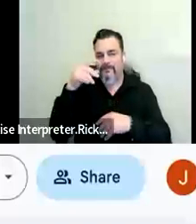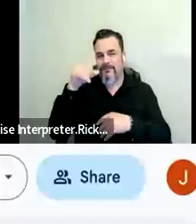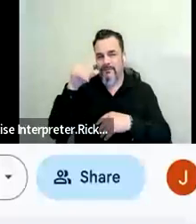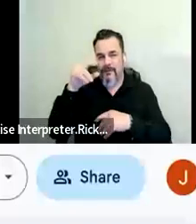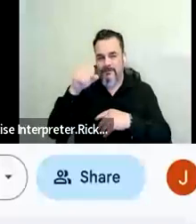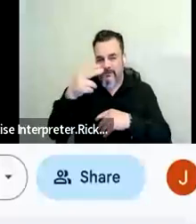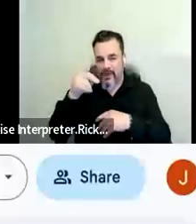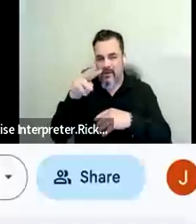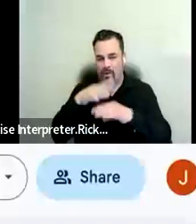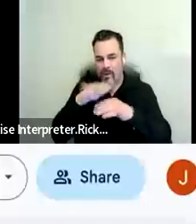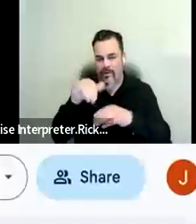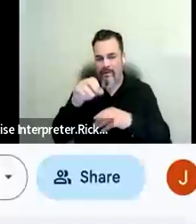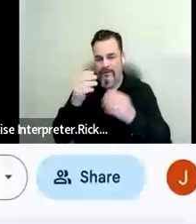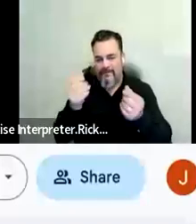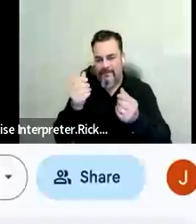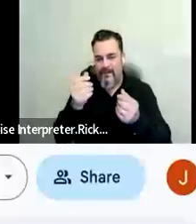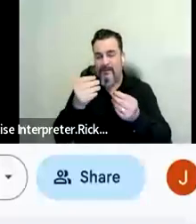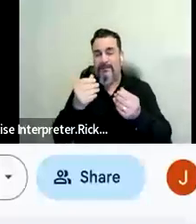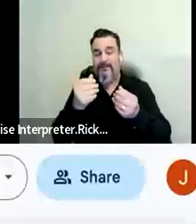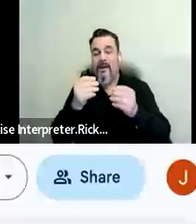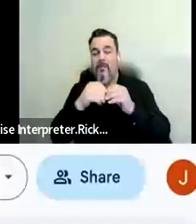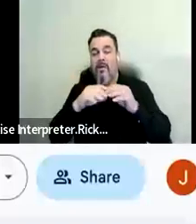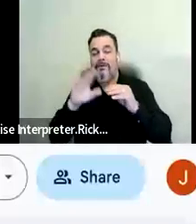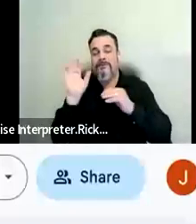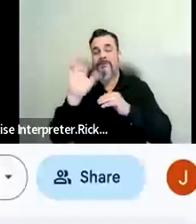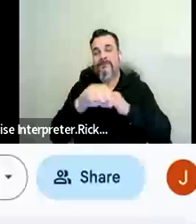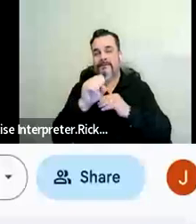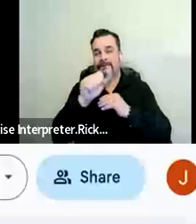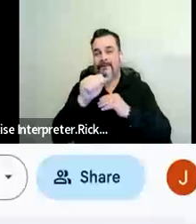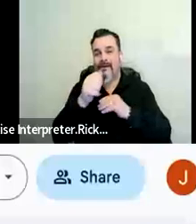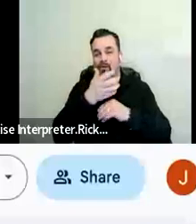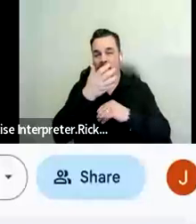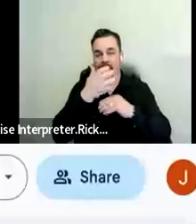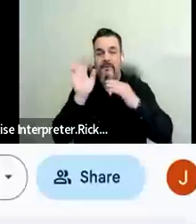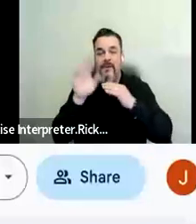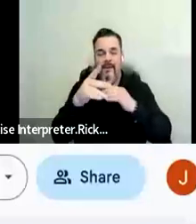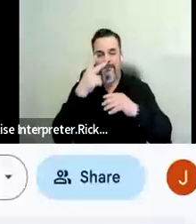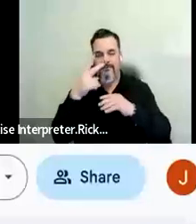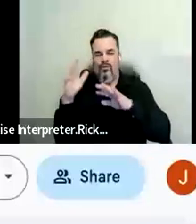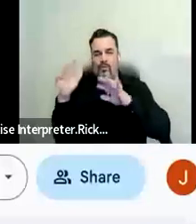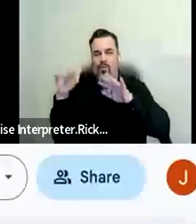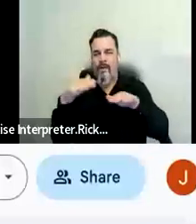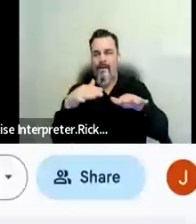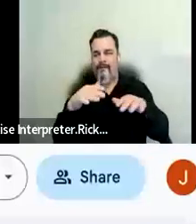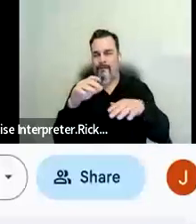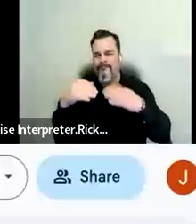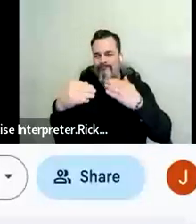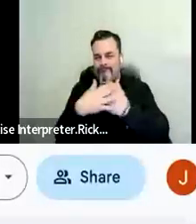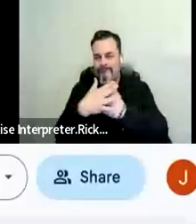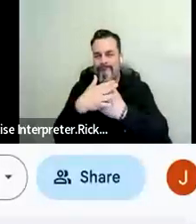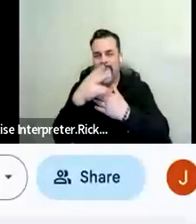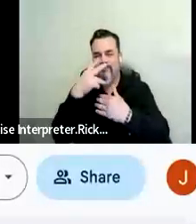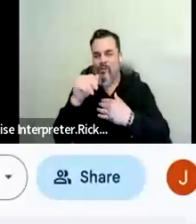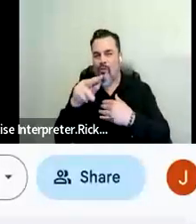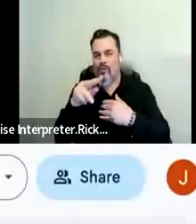And there's sand beyond the seagrass, and then the waves, the seashore. And the waves